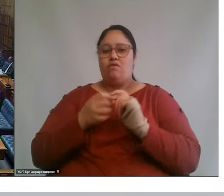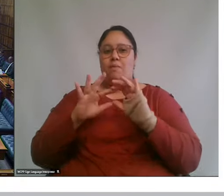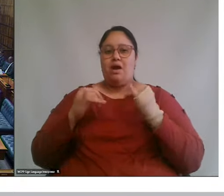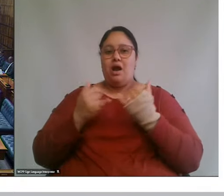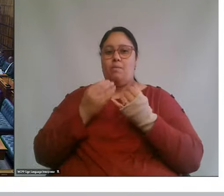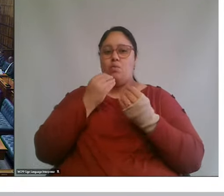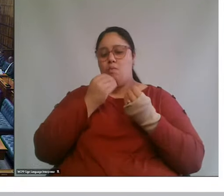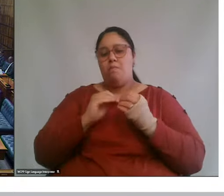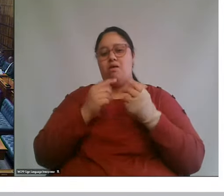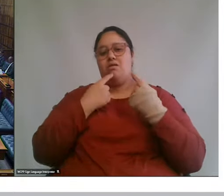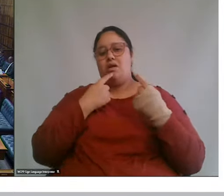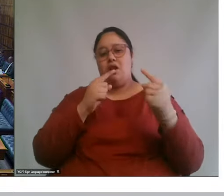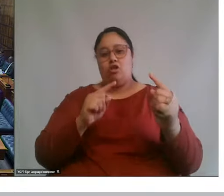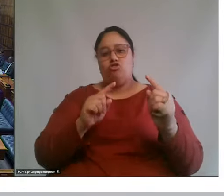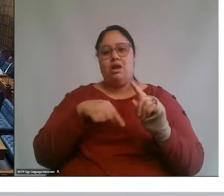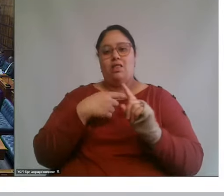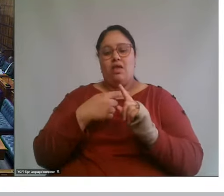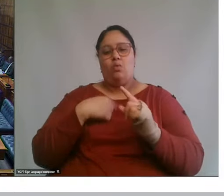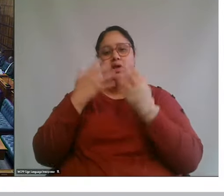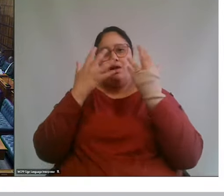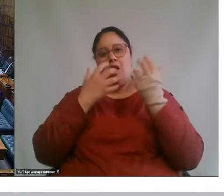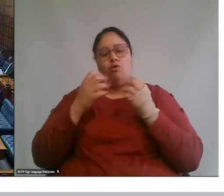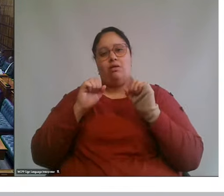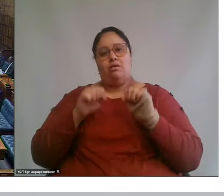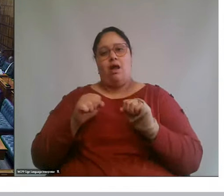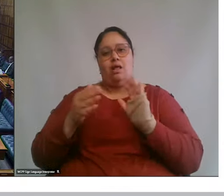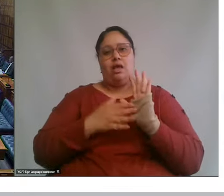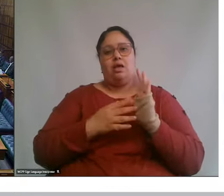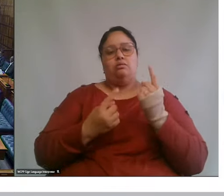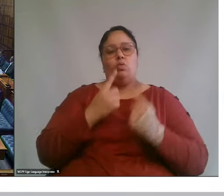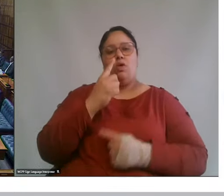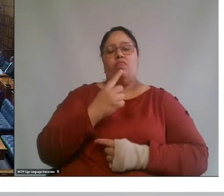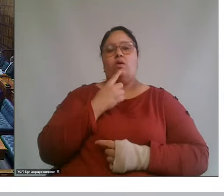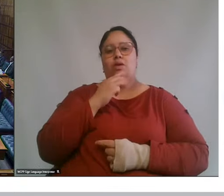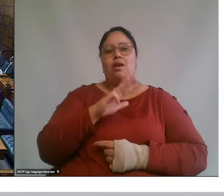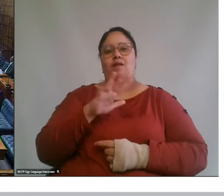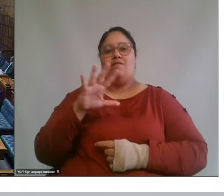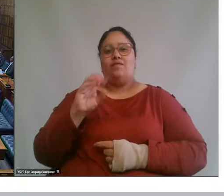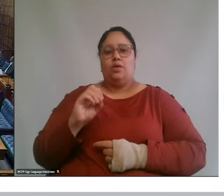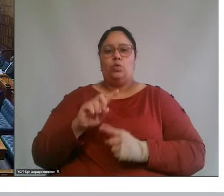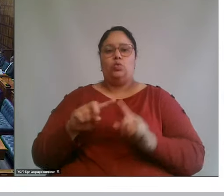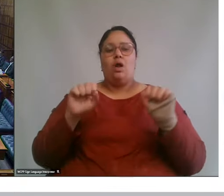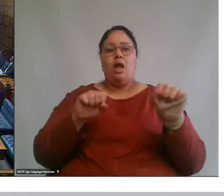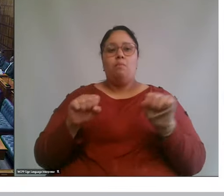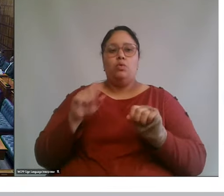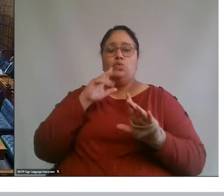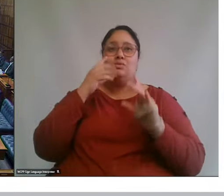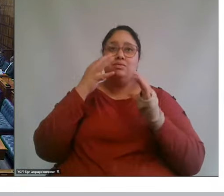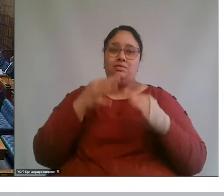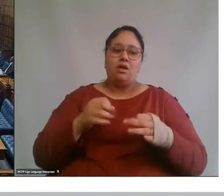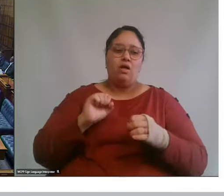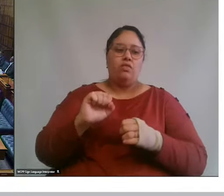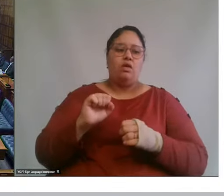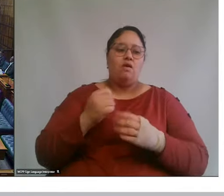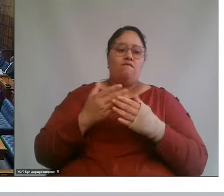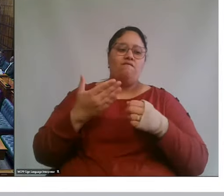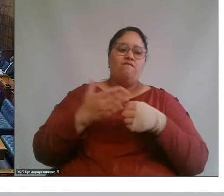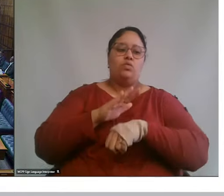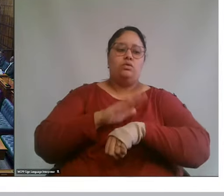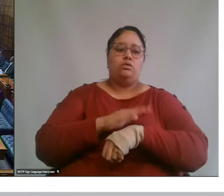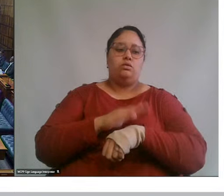that declaration and then we calculate that against 1,950 to be able to determine then therefore the